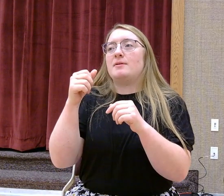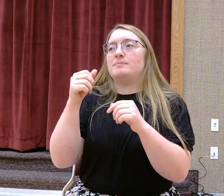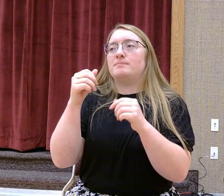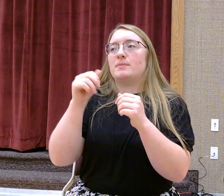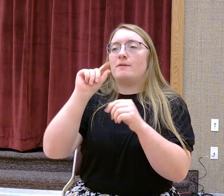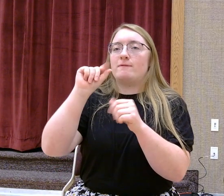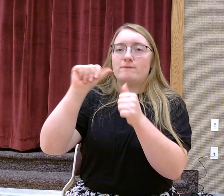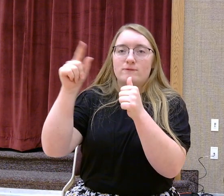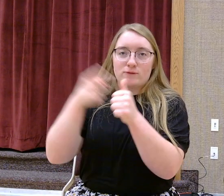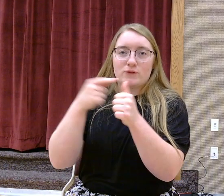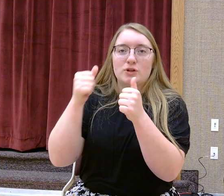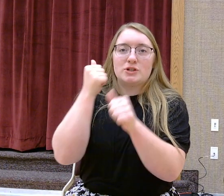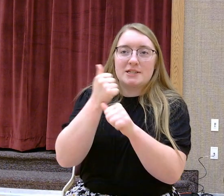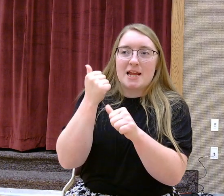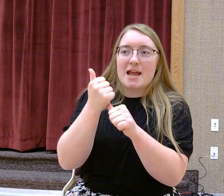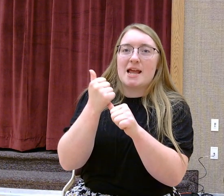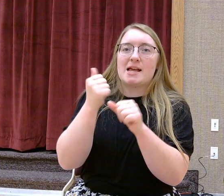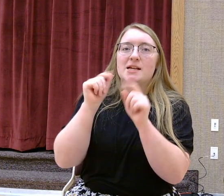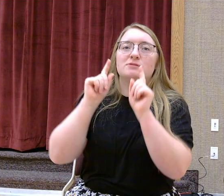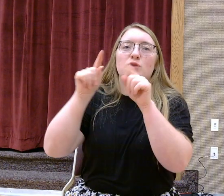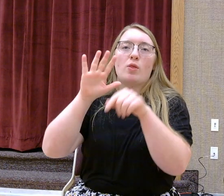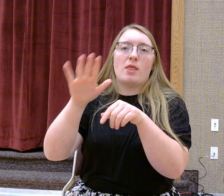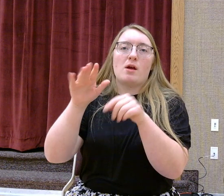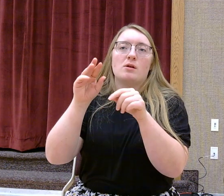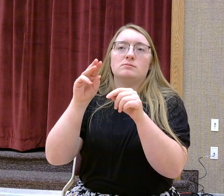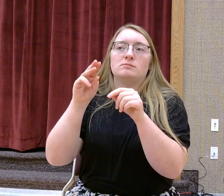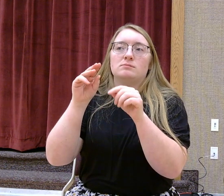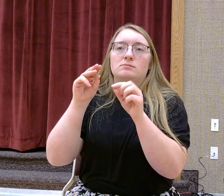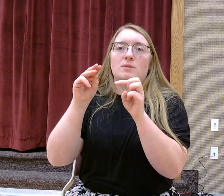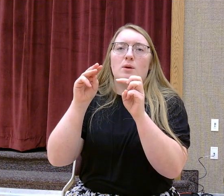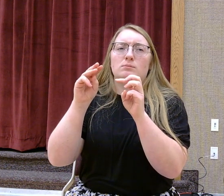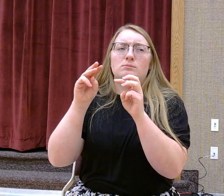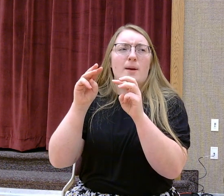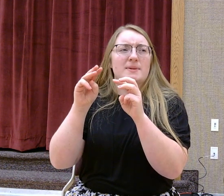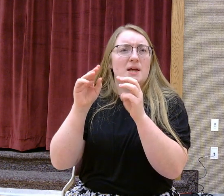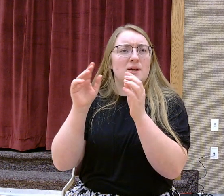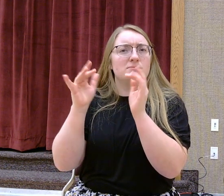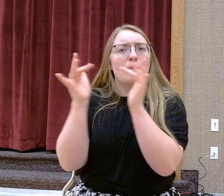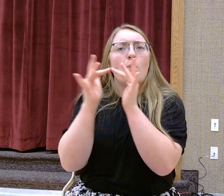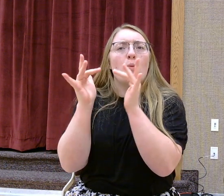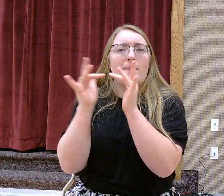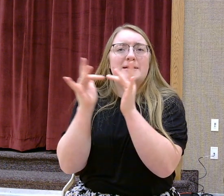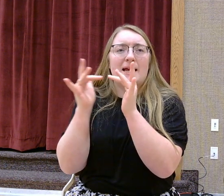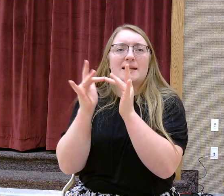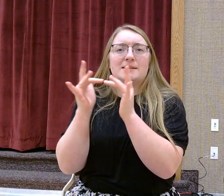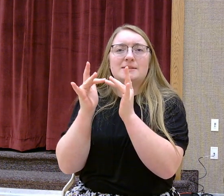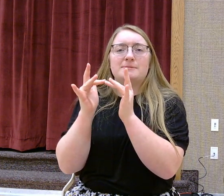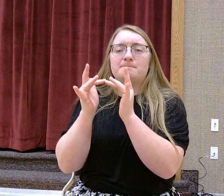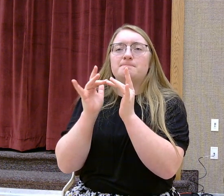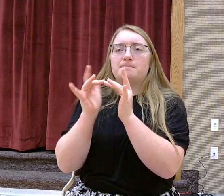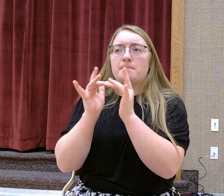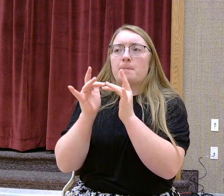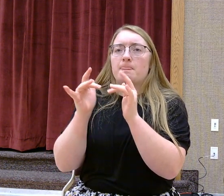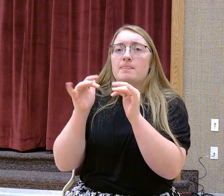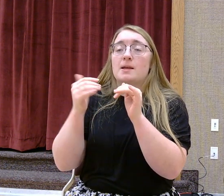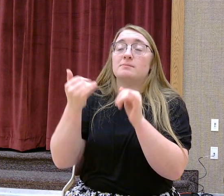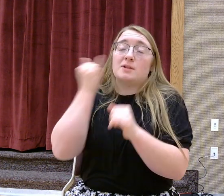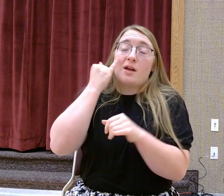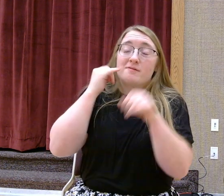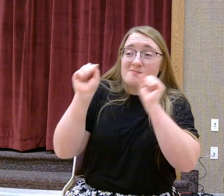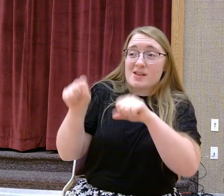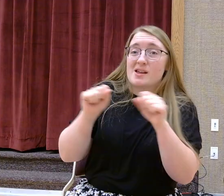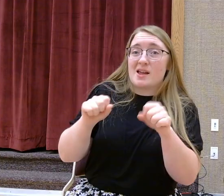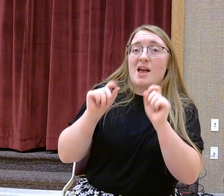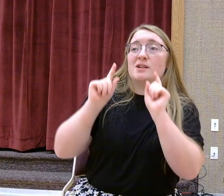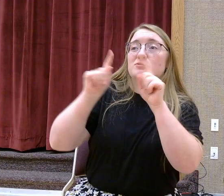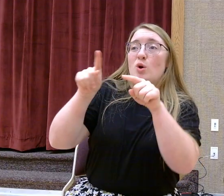that information for you. Just go to their website. Go to their website. Yeah, yeah. And again, I would recommend, if you can, go get CPR certified. I think it's. And where do